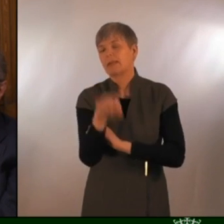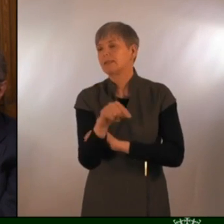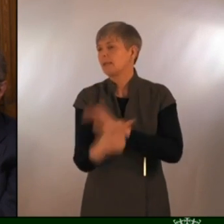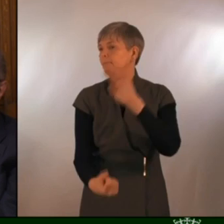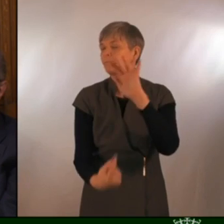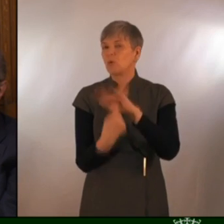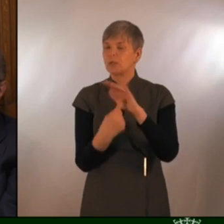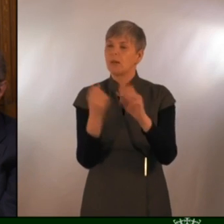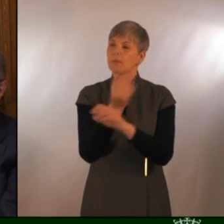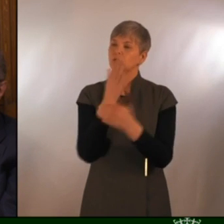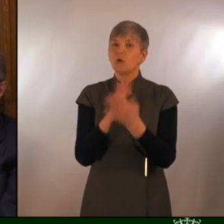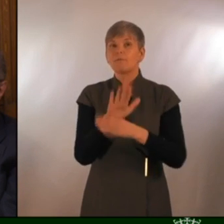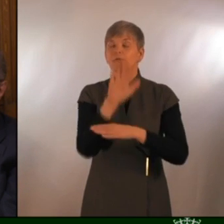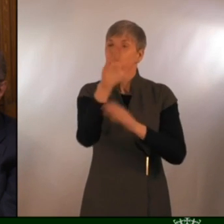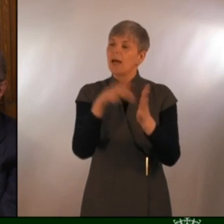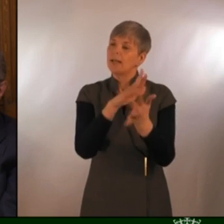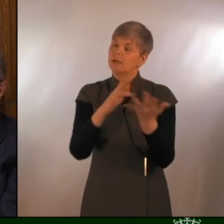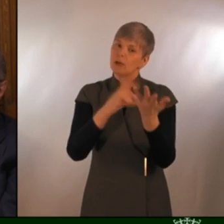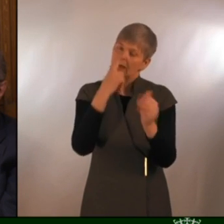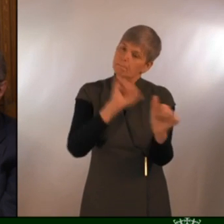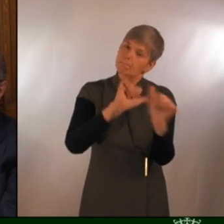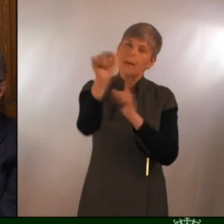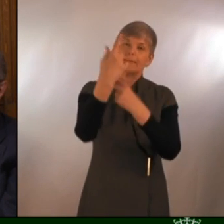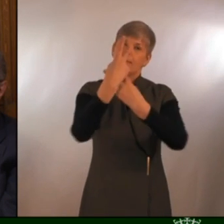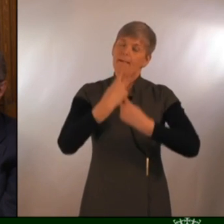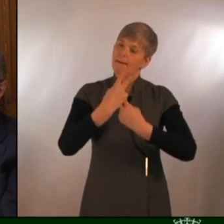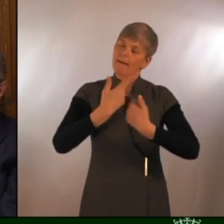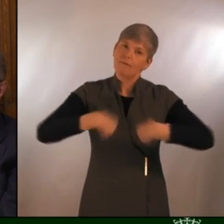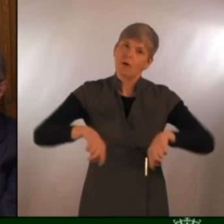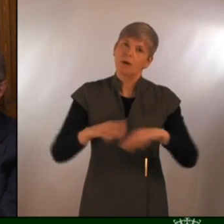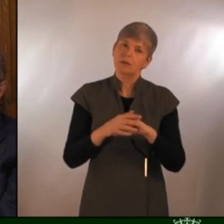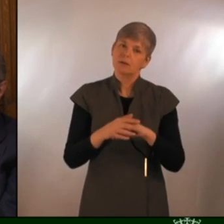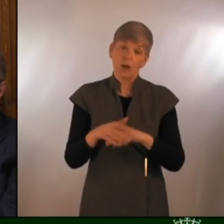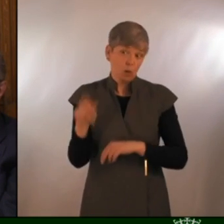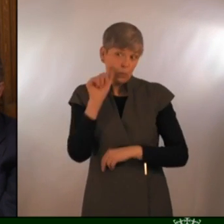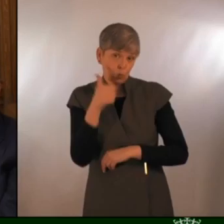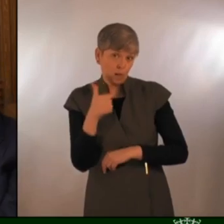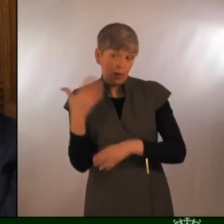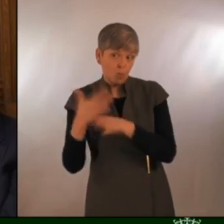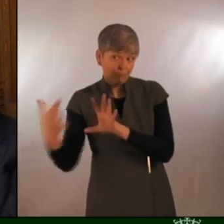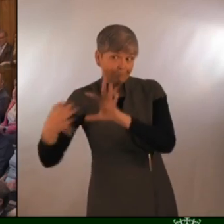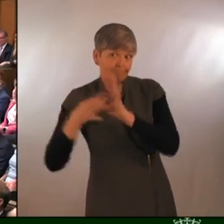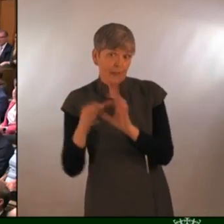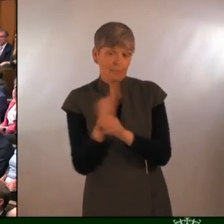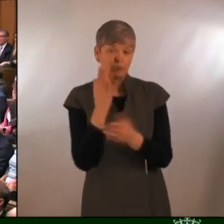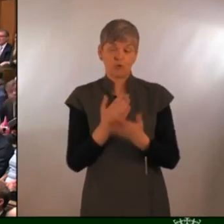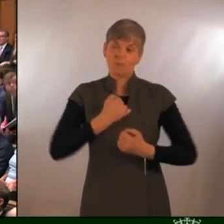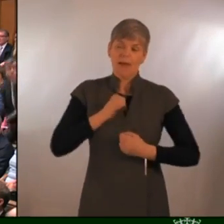providing the best level of patient care? And will he agree to work with me to keep Burnley at the cutting edge of those health